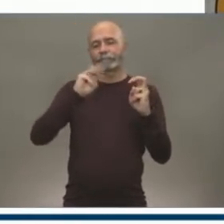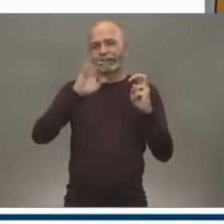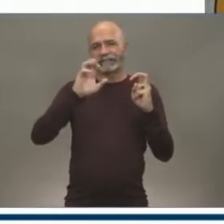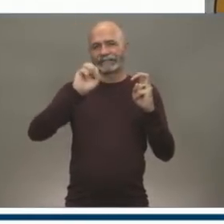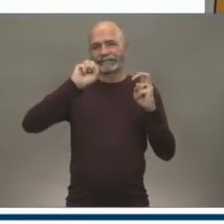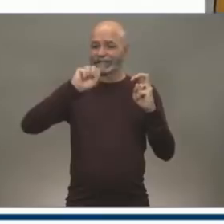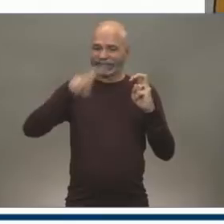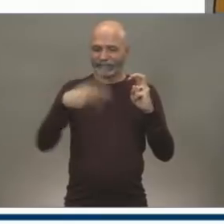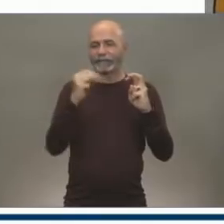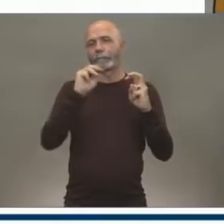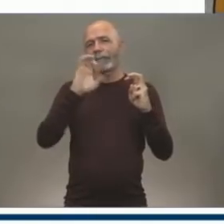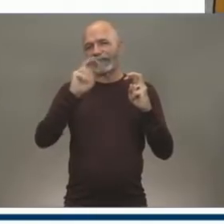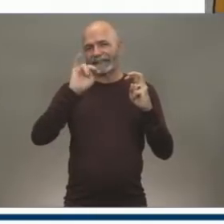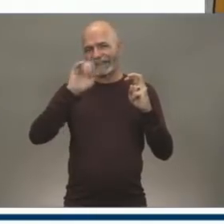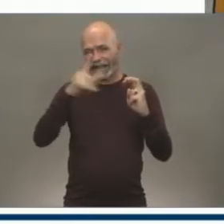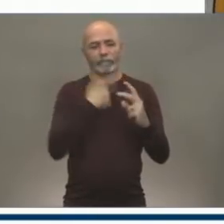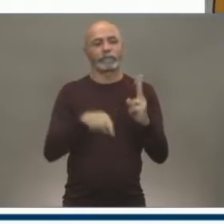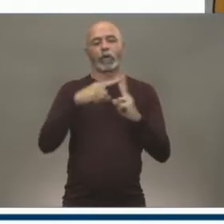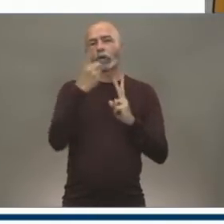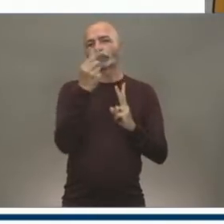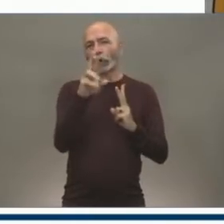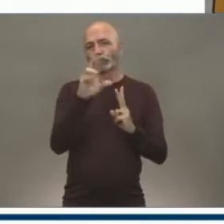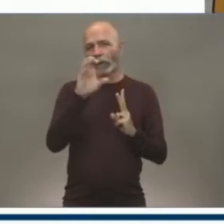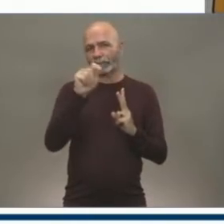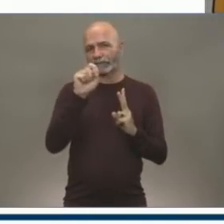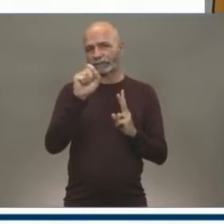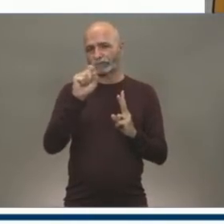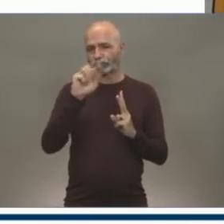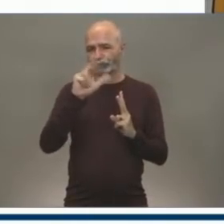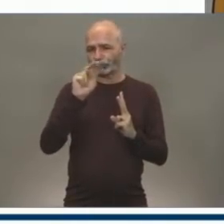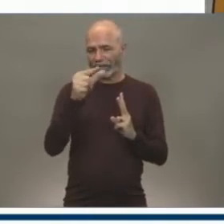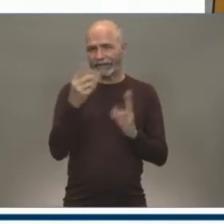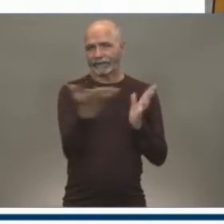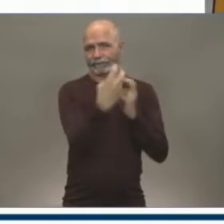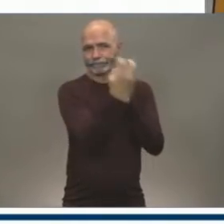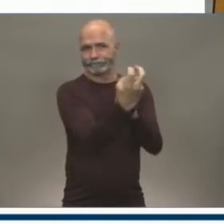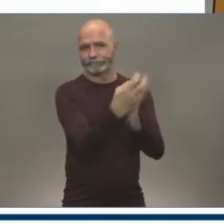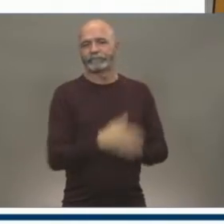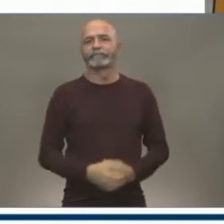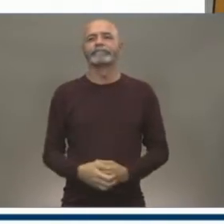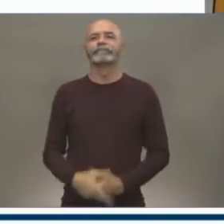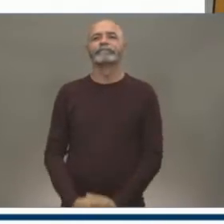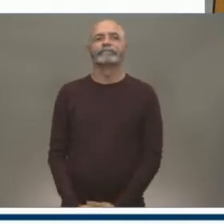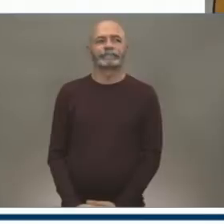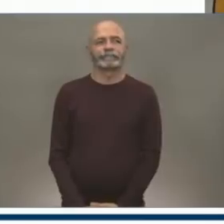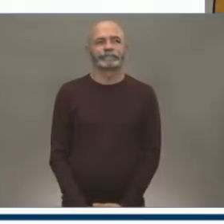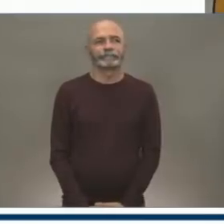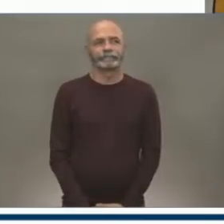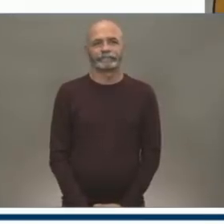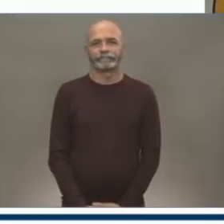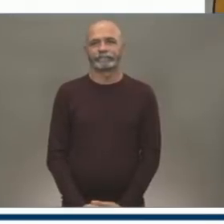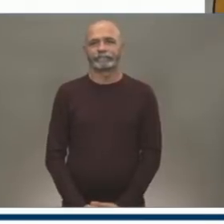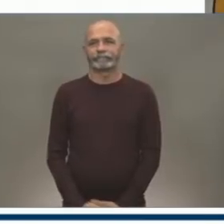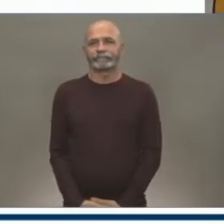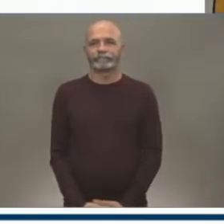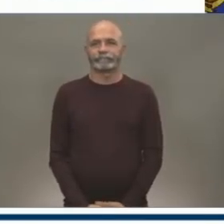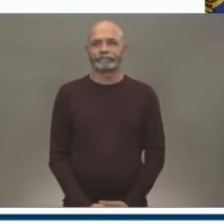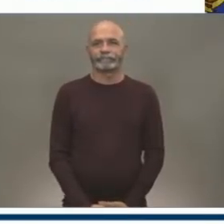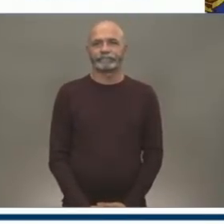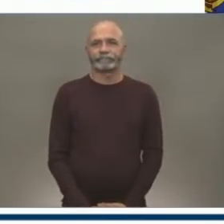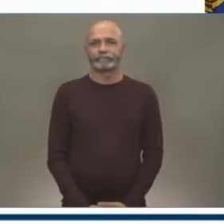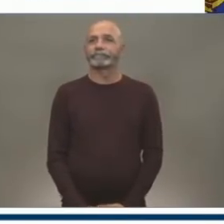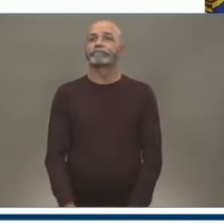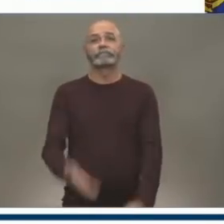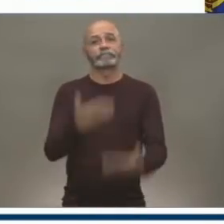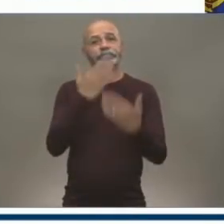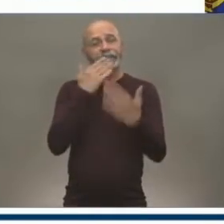McNeil, Premier of the Province of Nova Scotia, and Dr. Robert Strang, Chief Medical Officer of Health for Nova Scotia. Go ahead, Premier. Thank you, Tina, and good